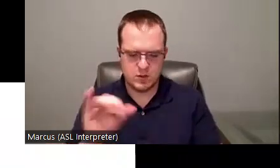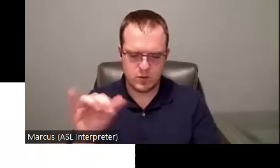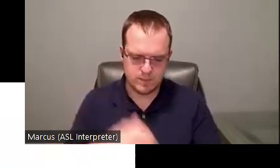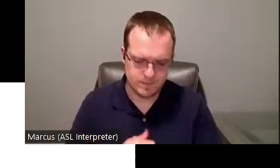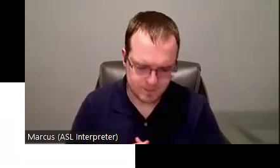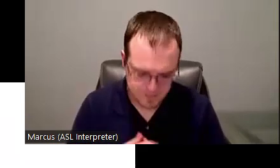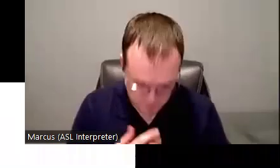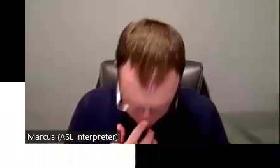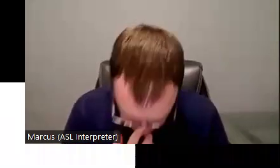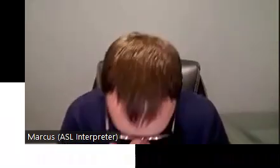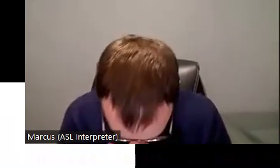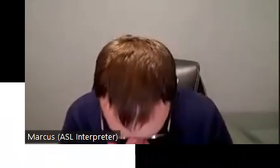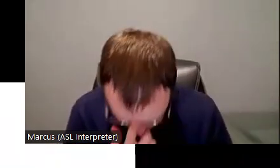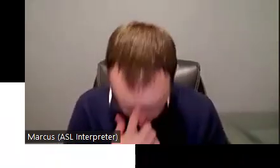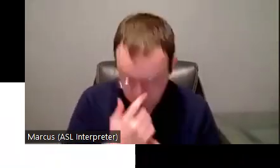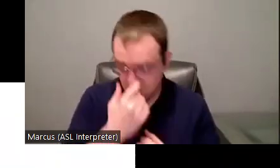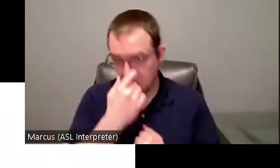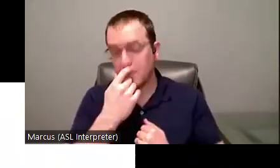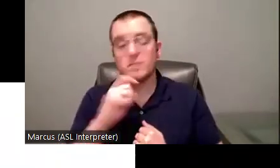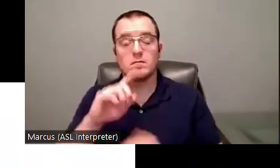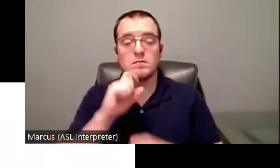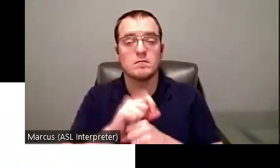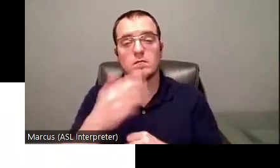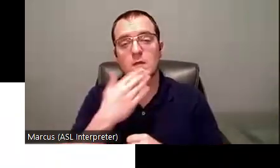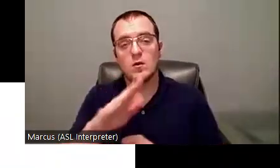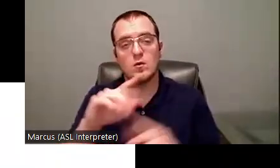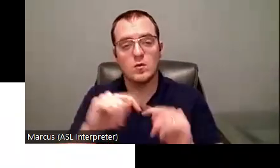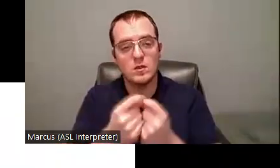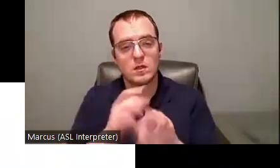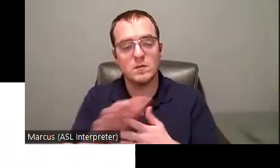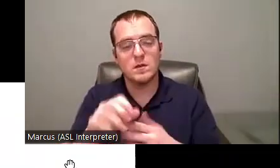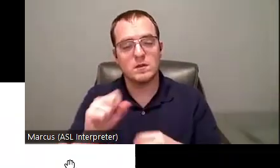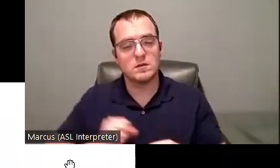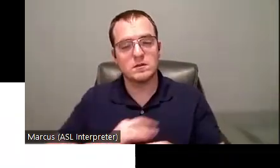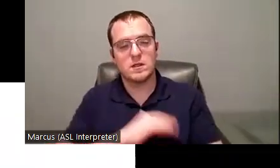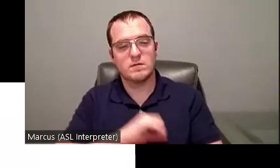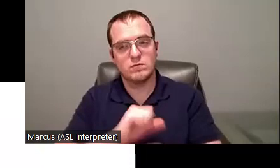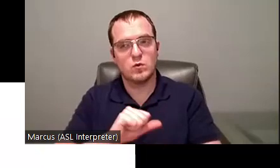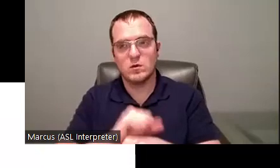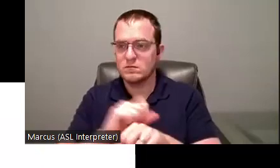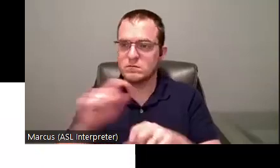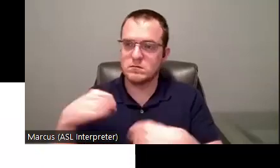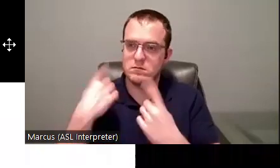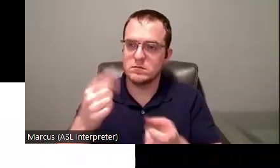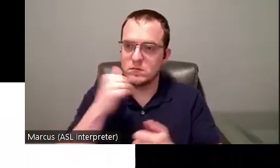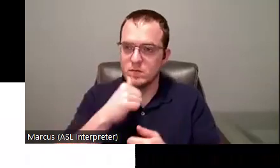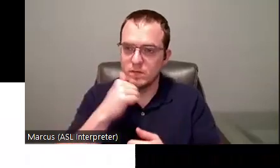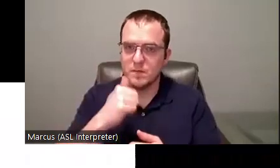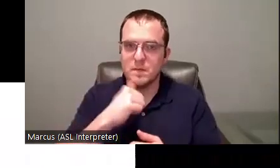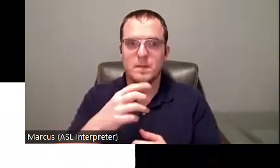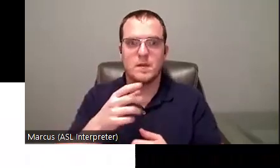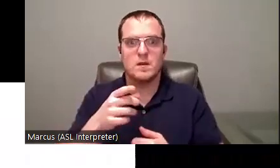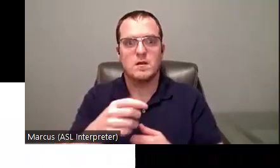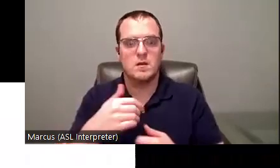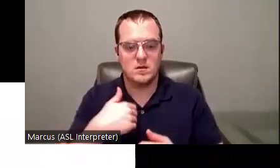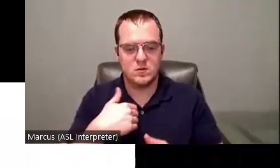you, Dylan, your team for putting this together. Thank you to all the staff that work on this every day. And I know probably had to